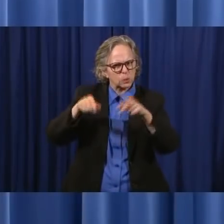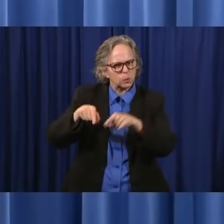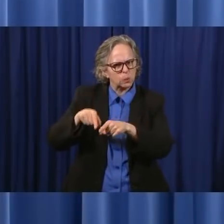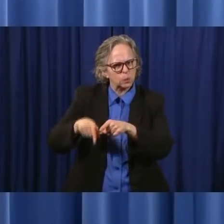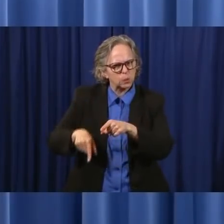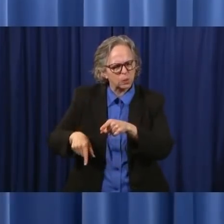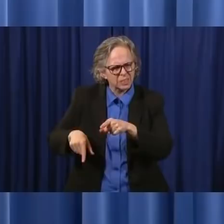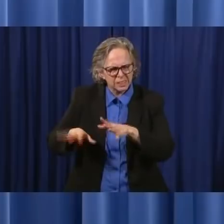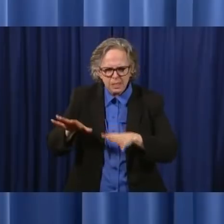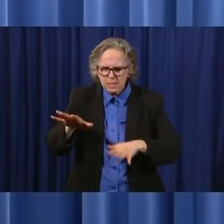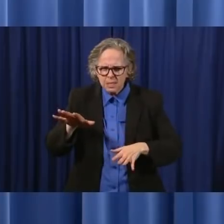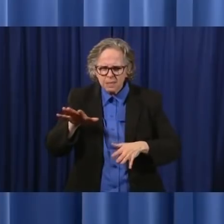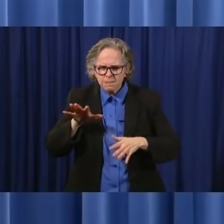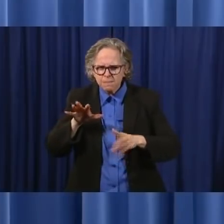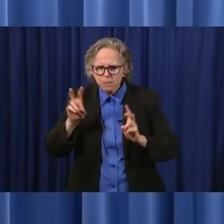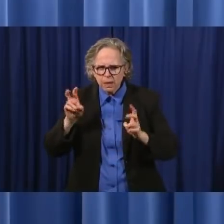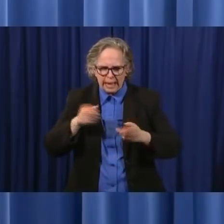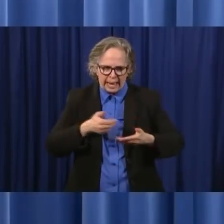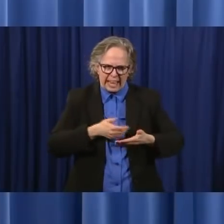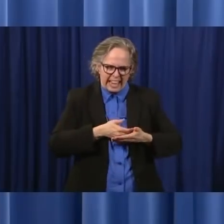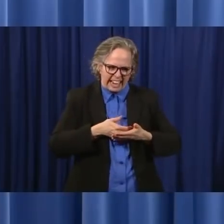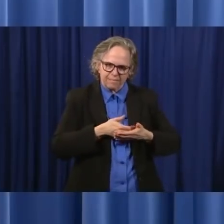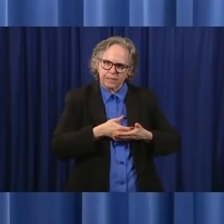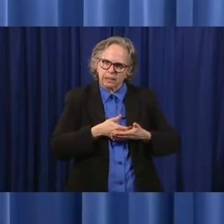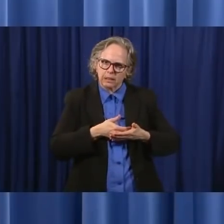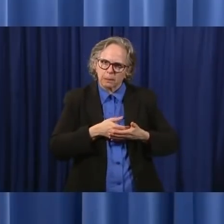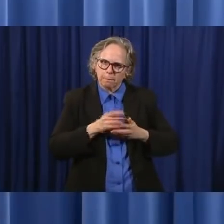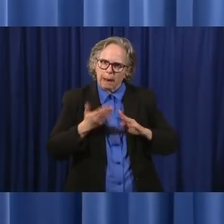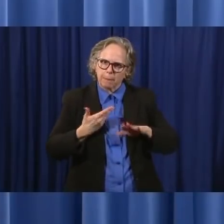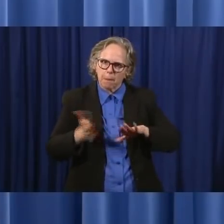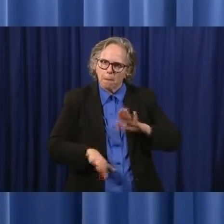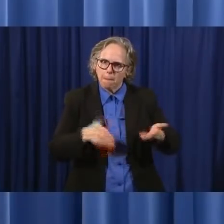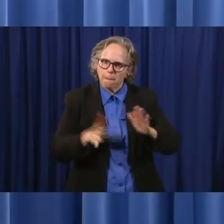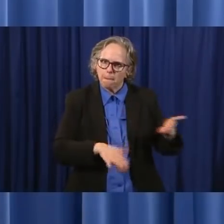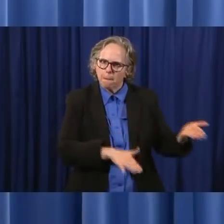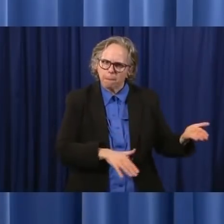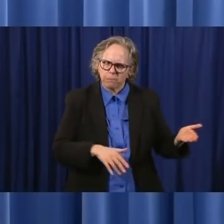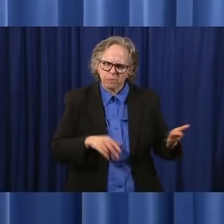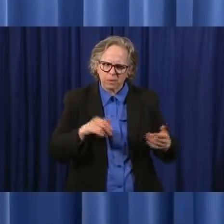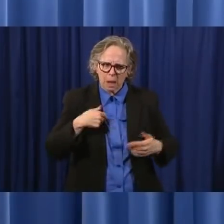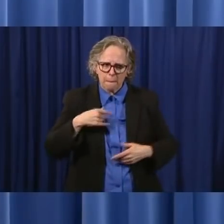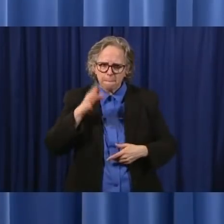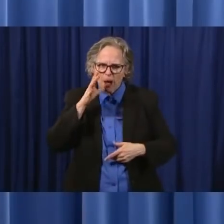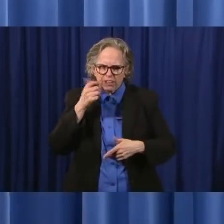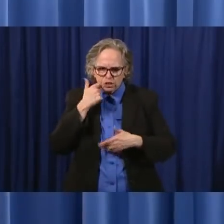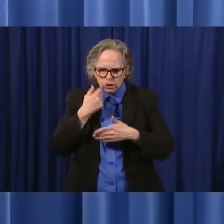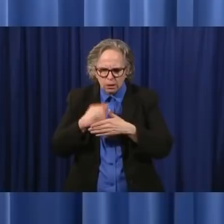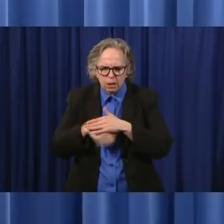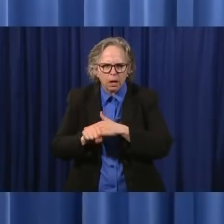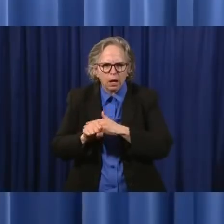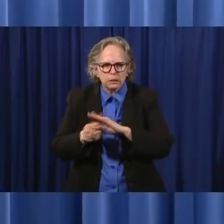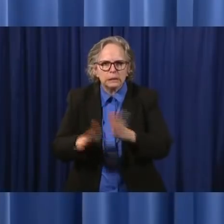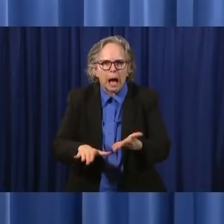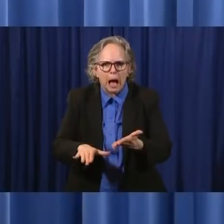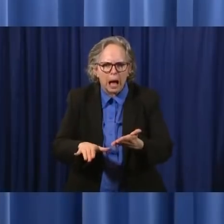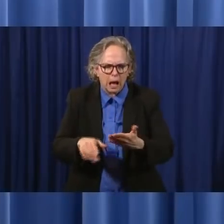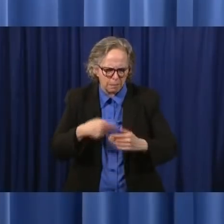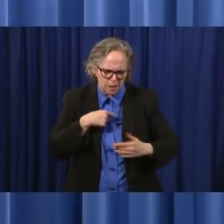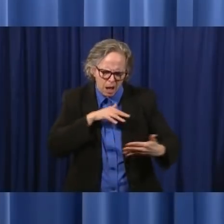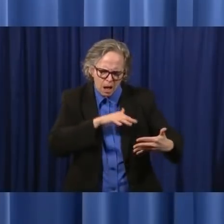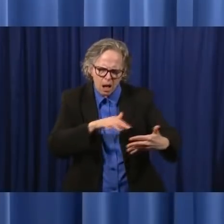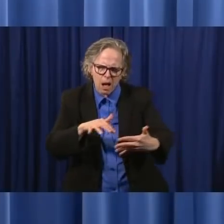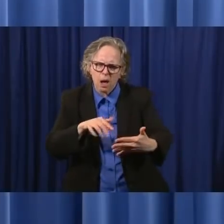infant mortality of the mother, where we're seeing some real